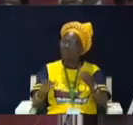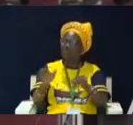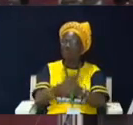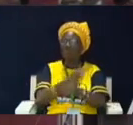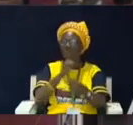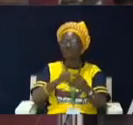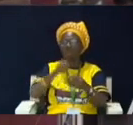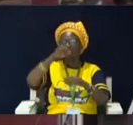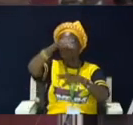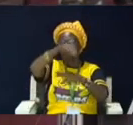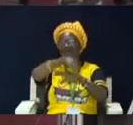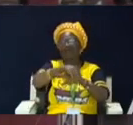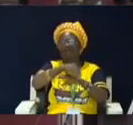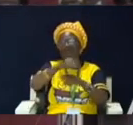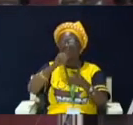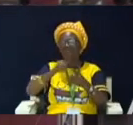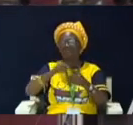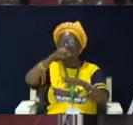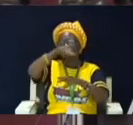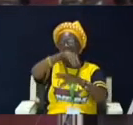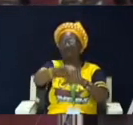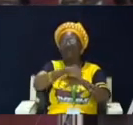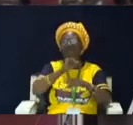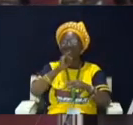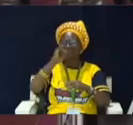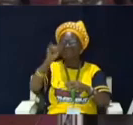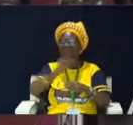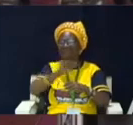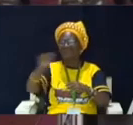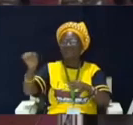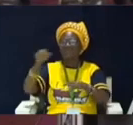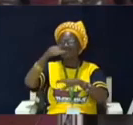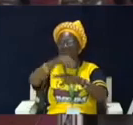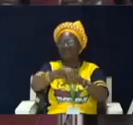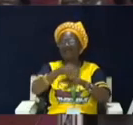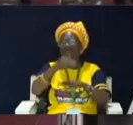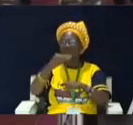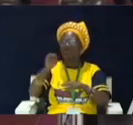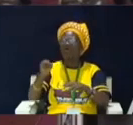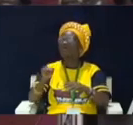Tonight is to be a night of extreme rejoicing,